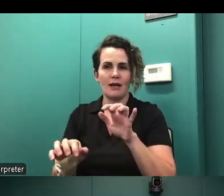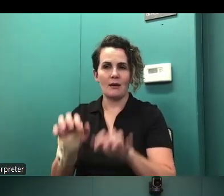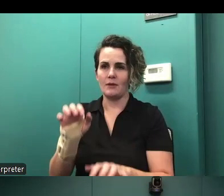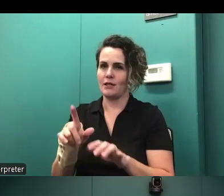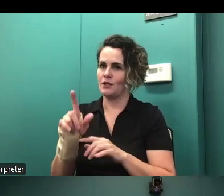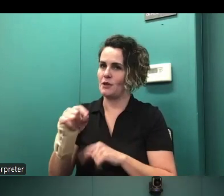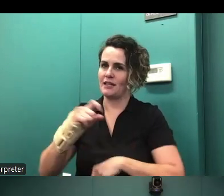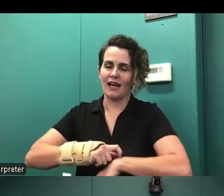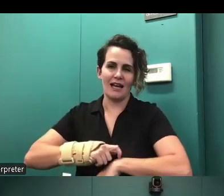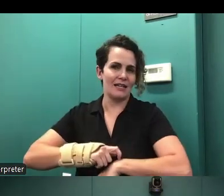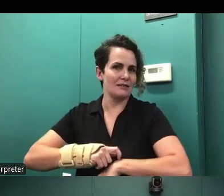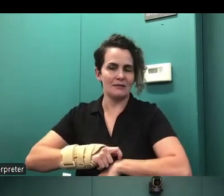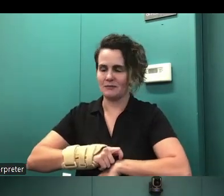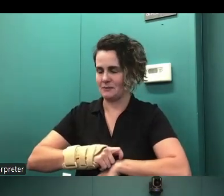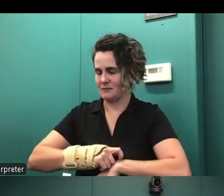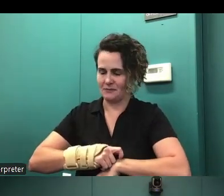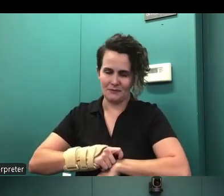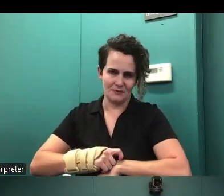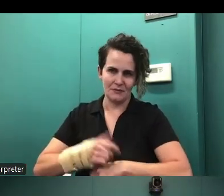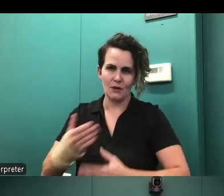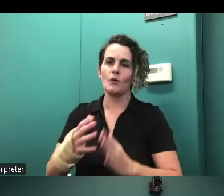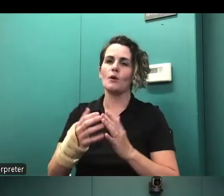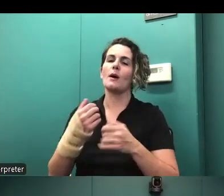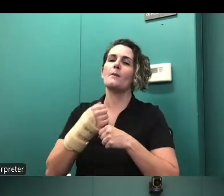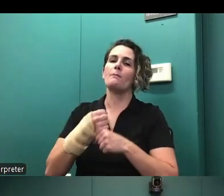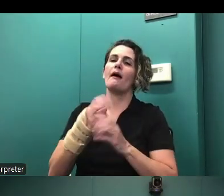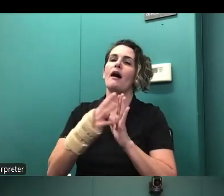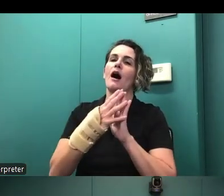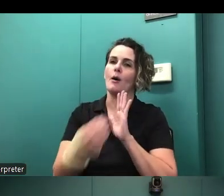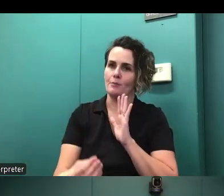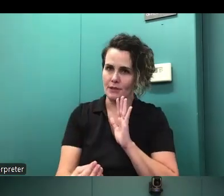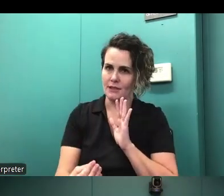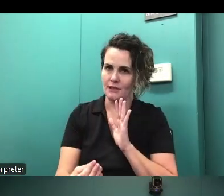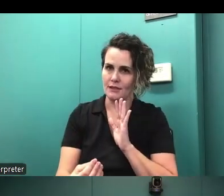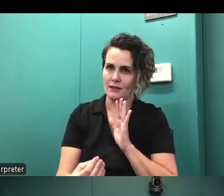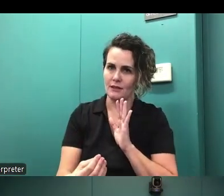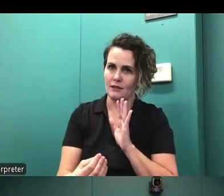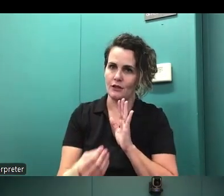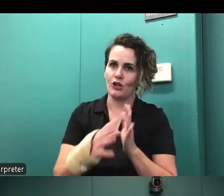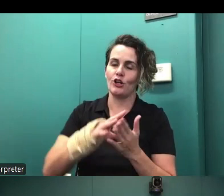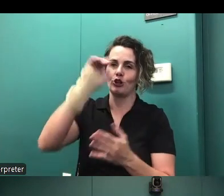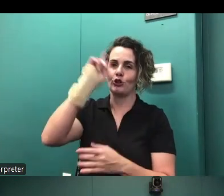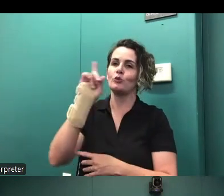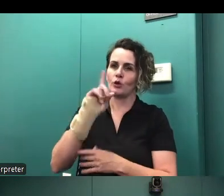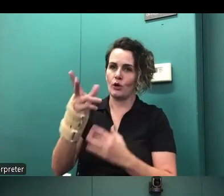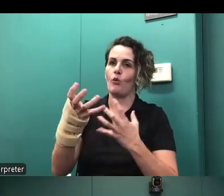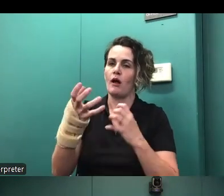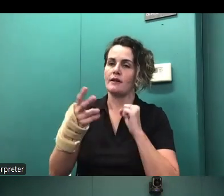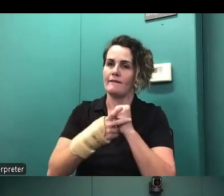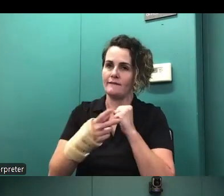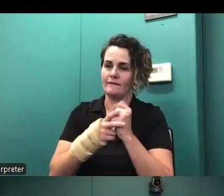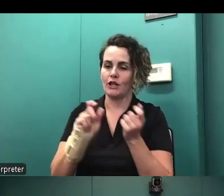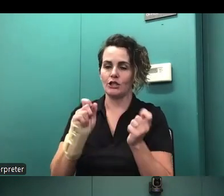20 times. It's not worth your time. But if you do make a copy, then you make a copy of it. You learn where to save it. Then change